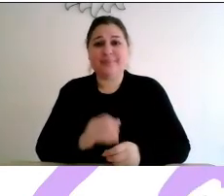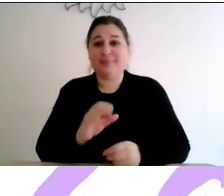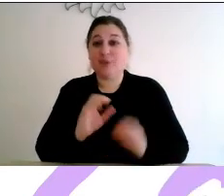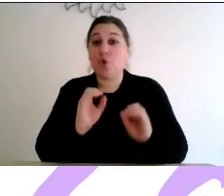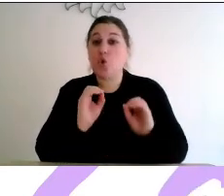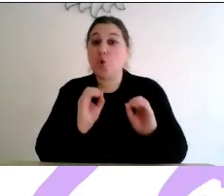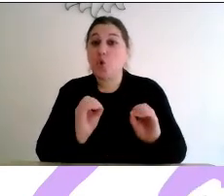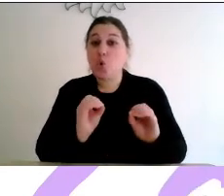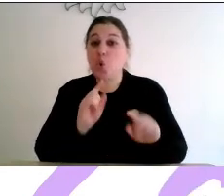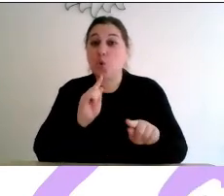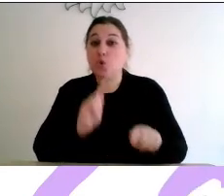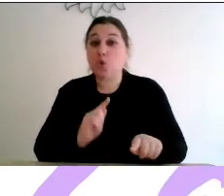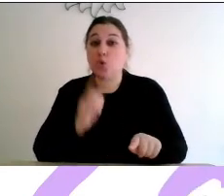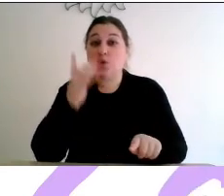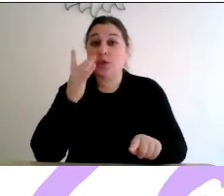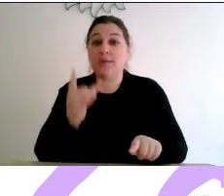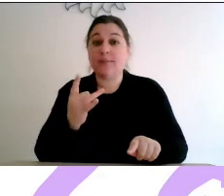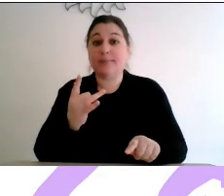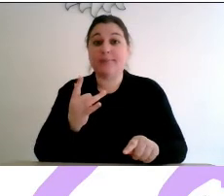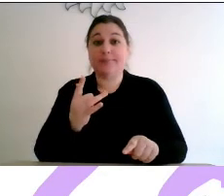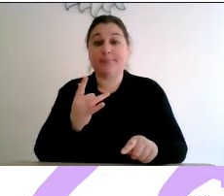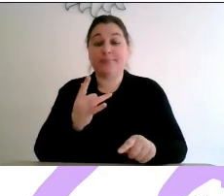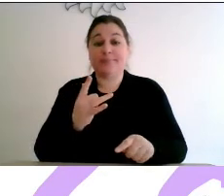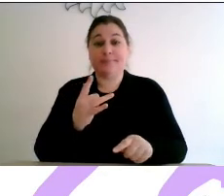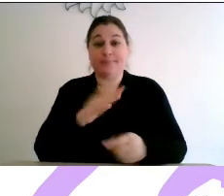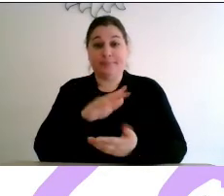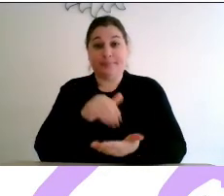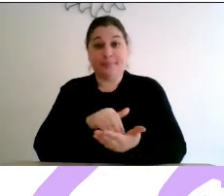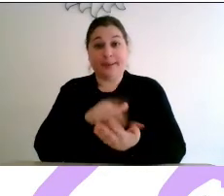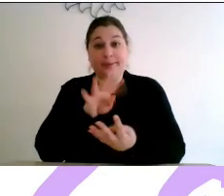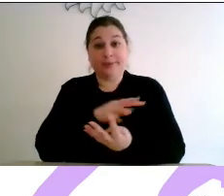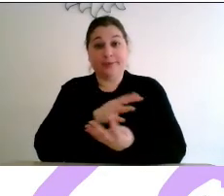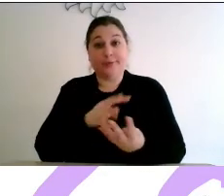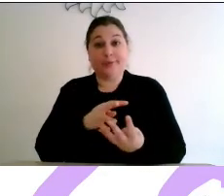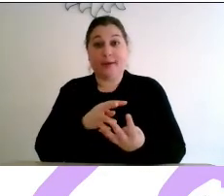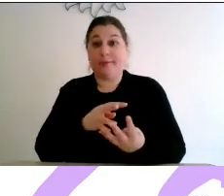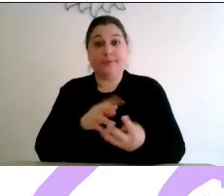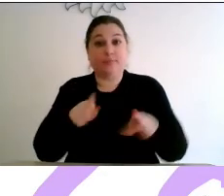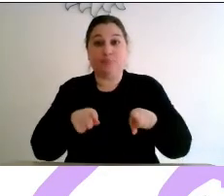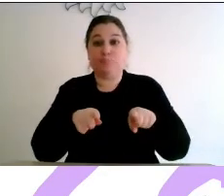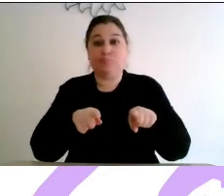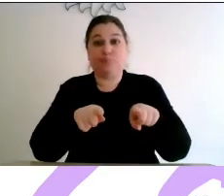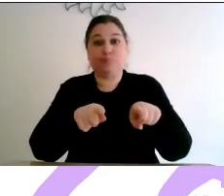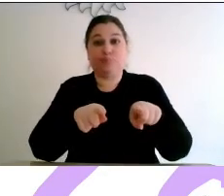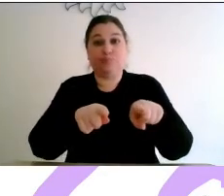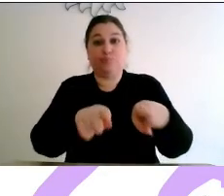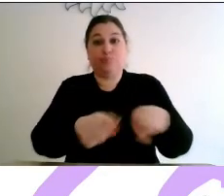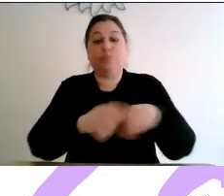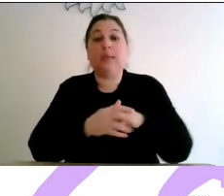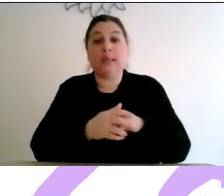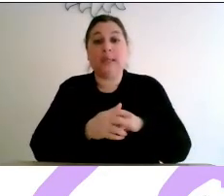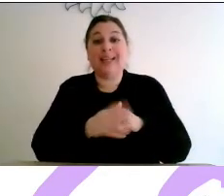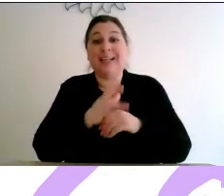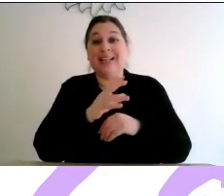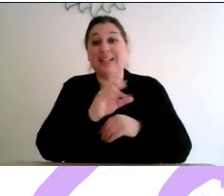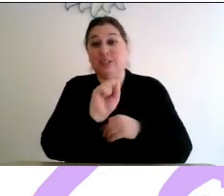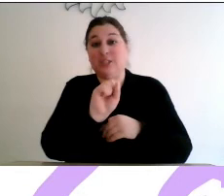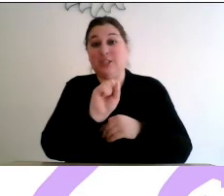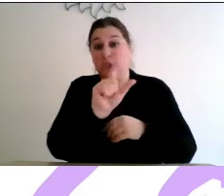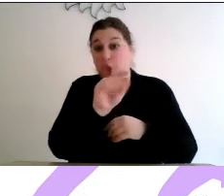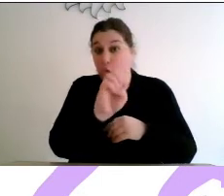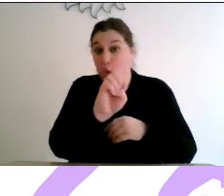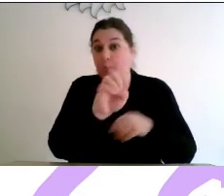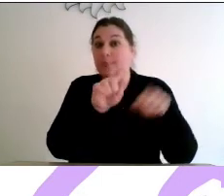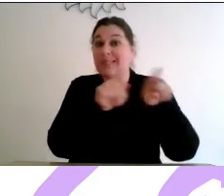and 0 solutions. Infinite means same exact line. 0 means same slope, but different y-intercepts. And